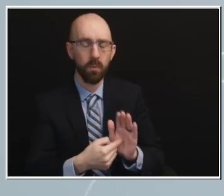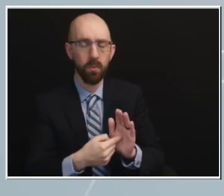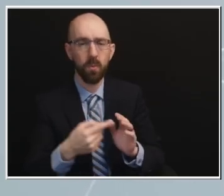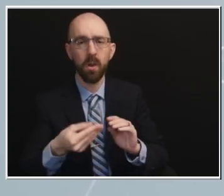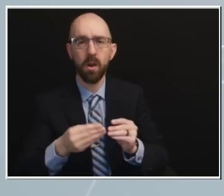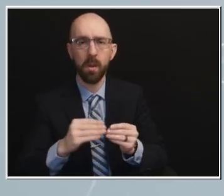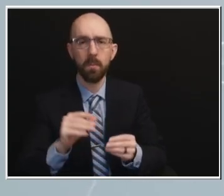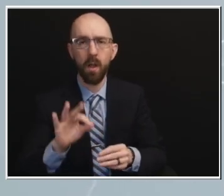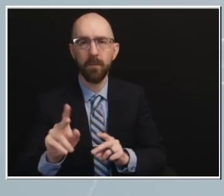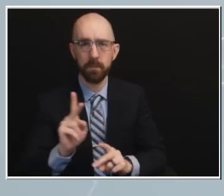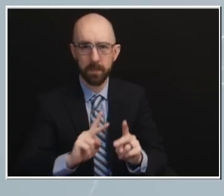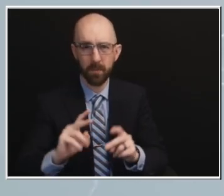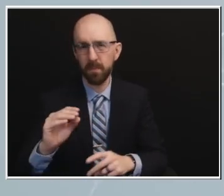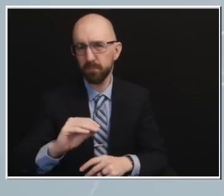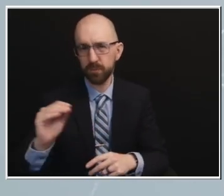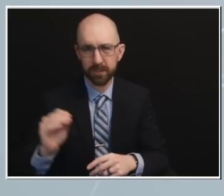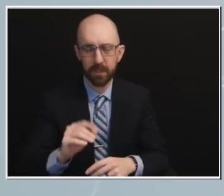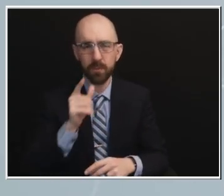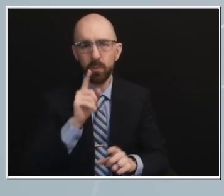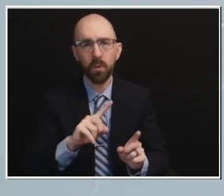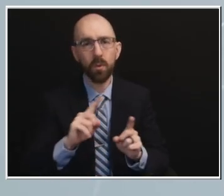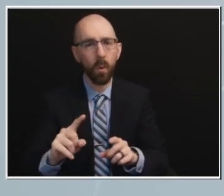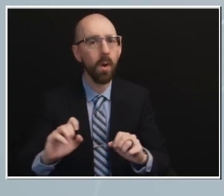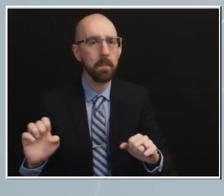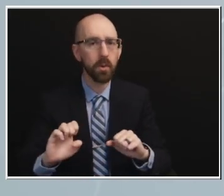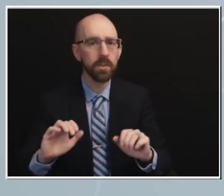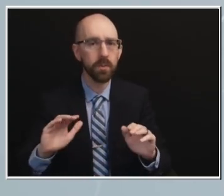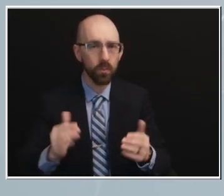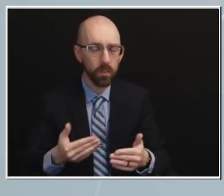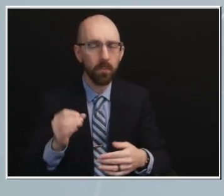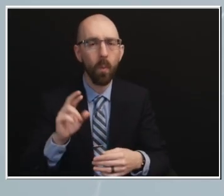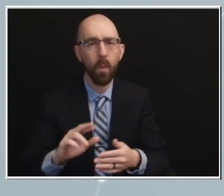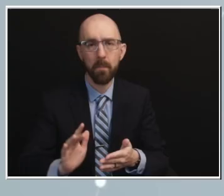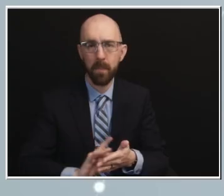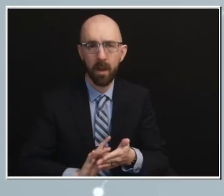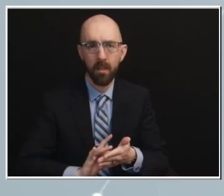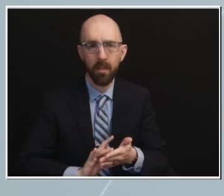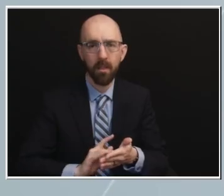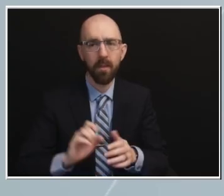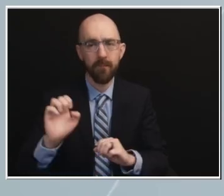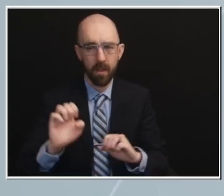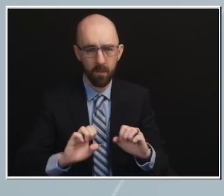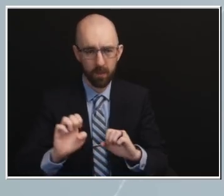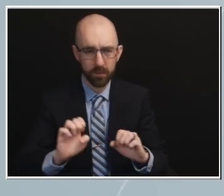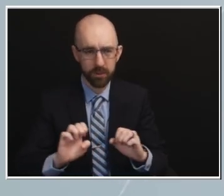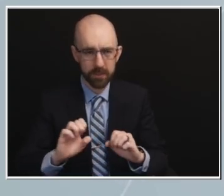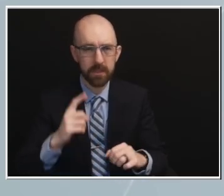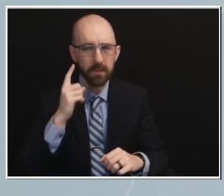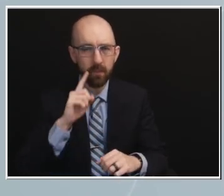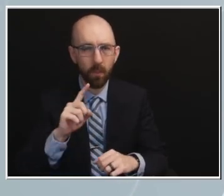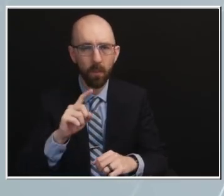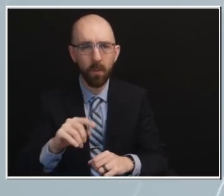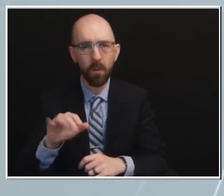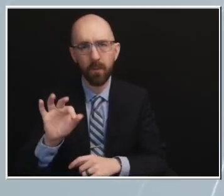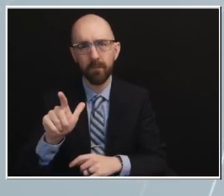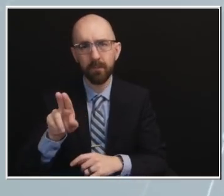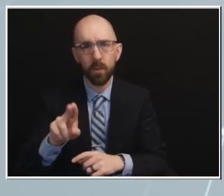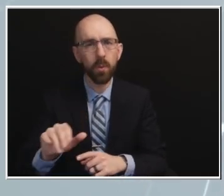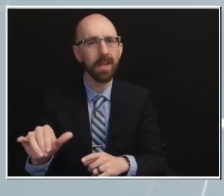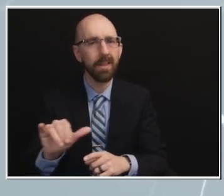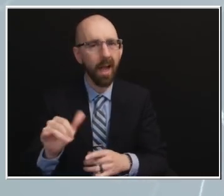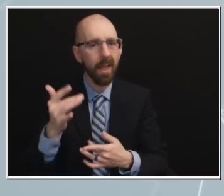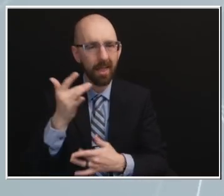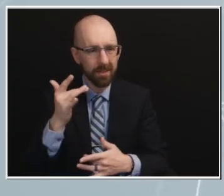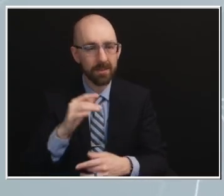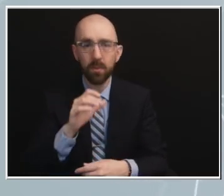or percentage of people going to the emergency department or a medical evaluation for influenza-like illness. So the orange was